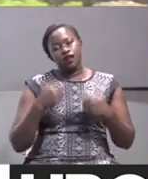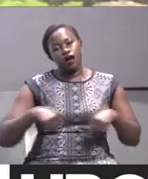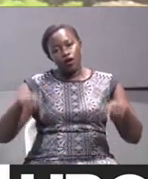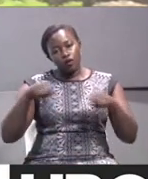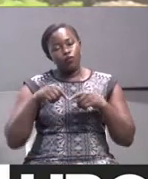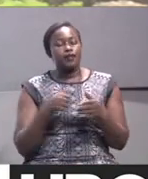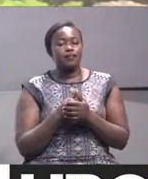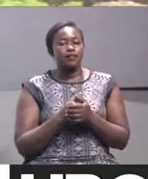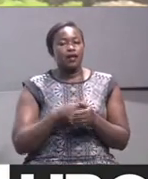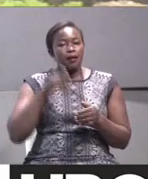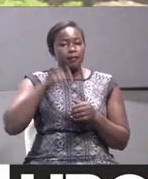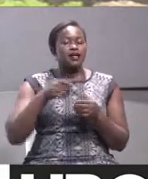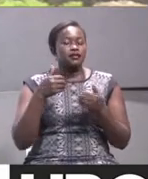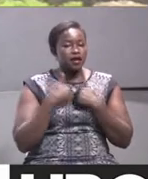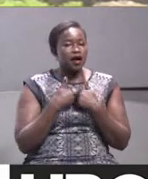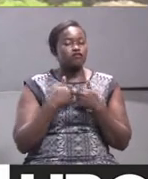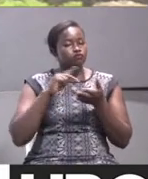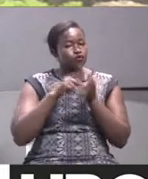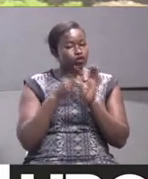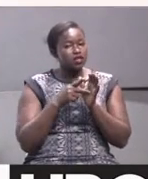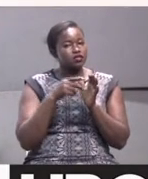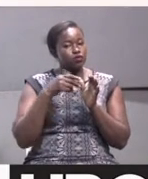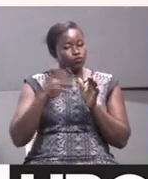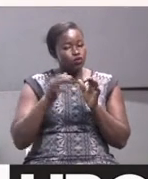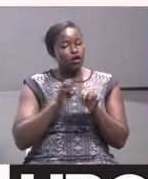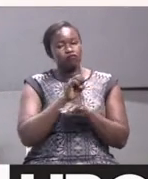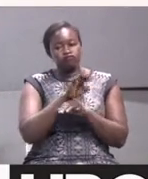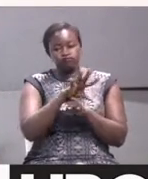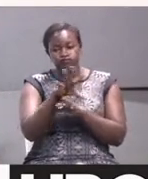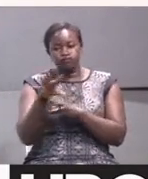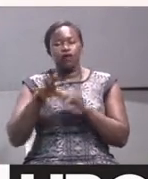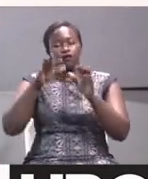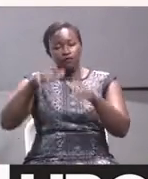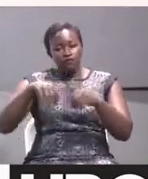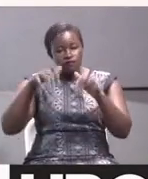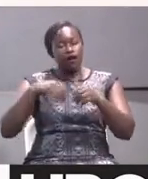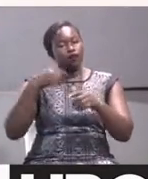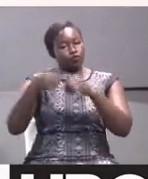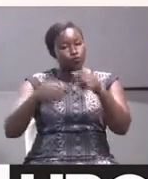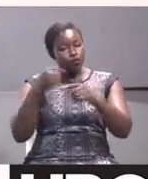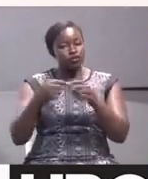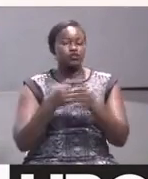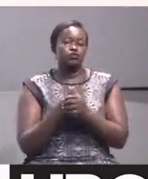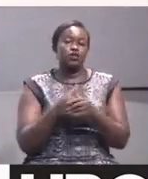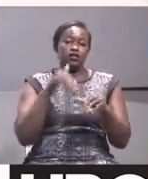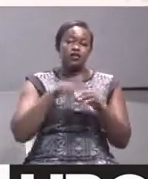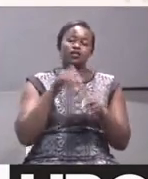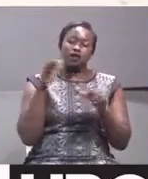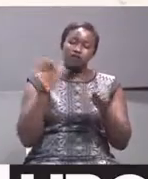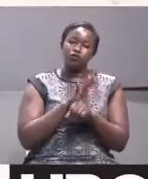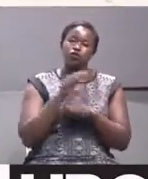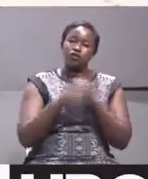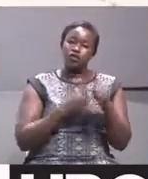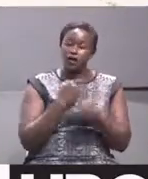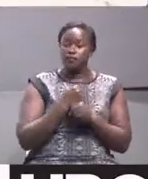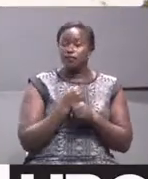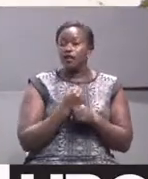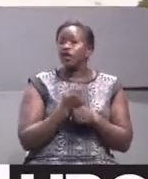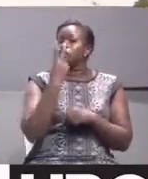should have irrigation so that farmers do farming throughout instead of having two seasons. And the two seasons has not come